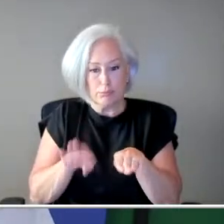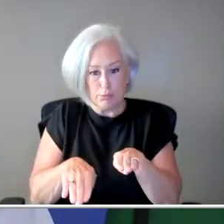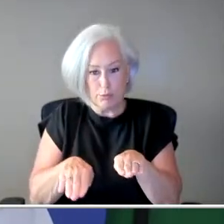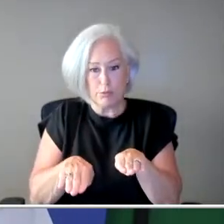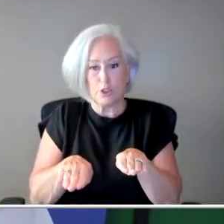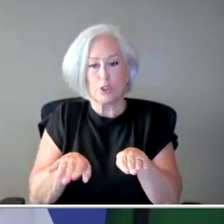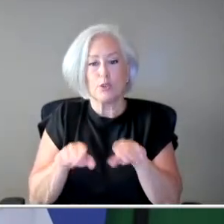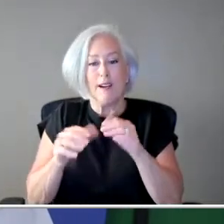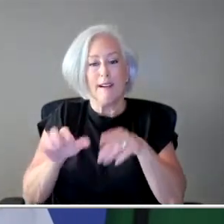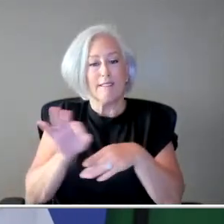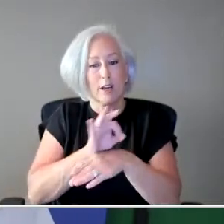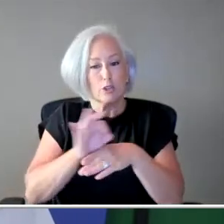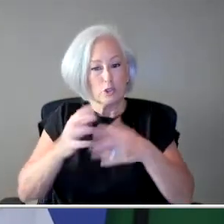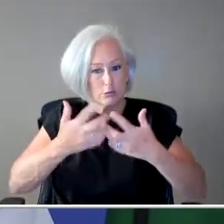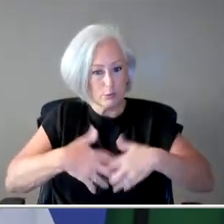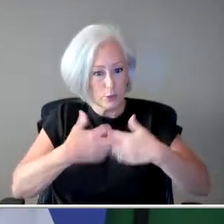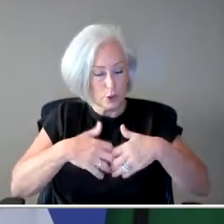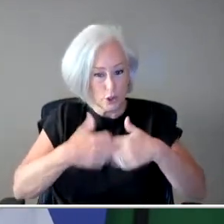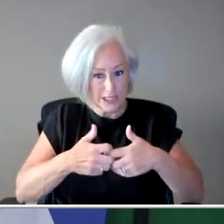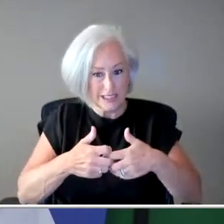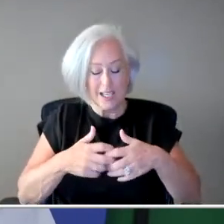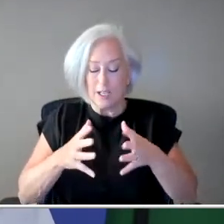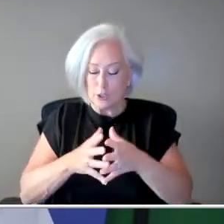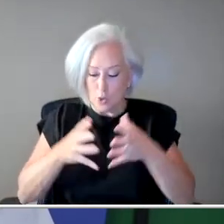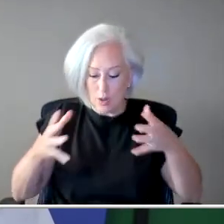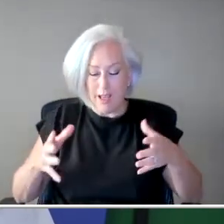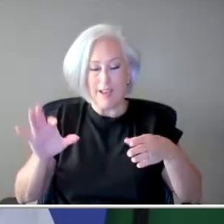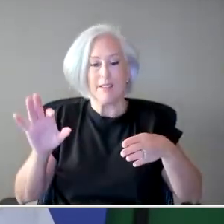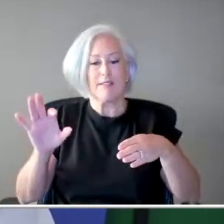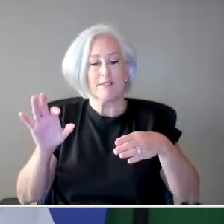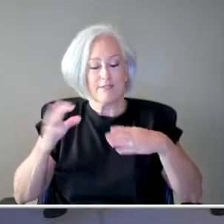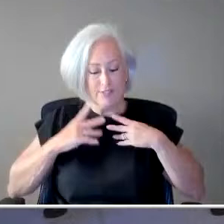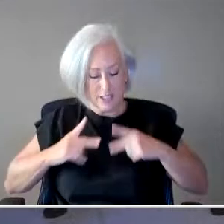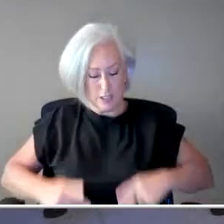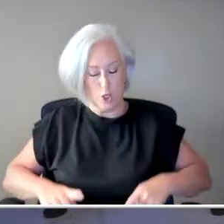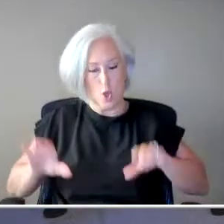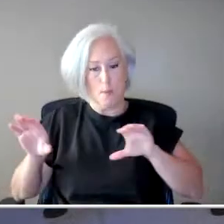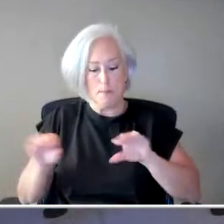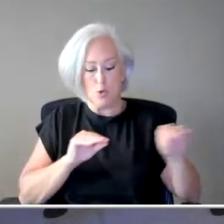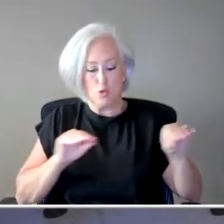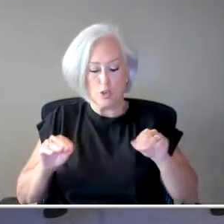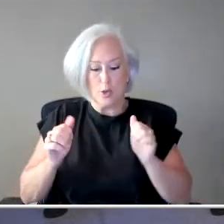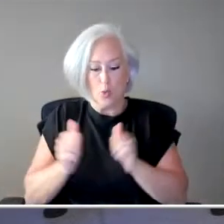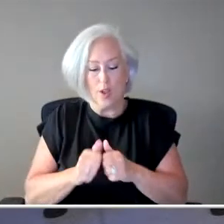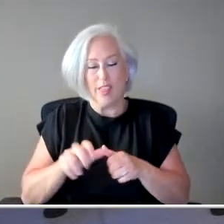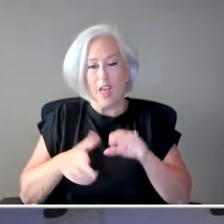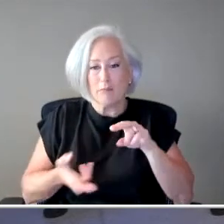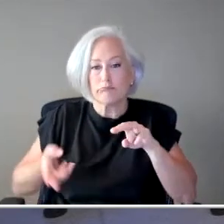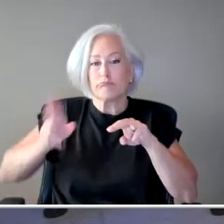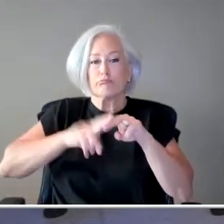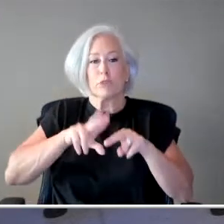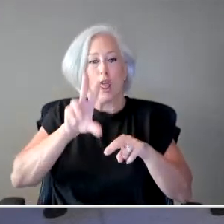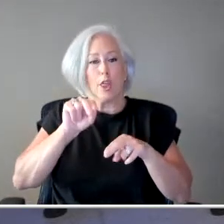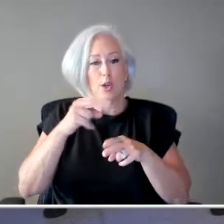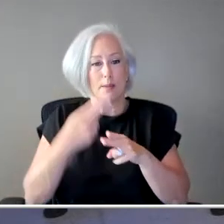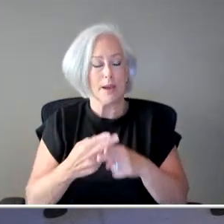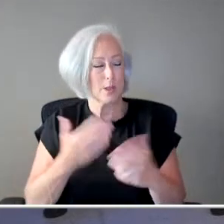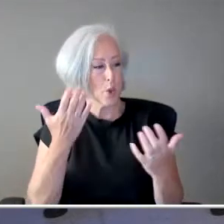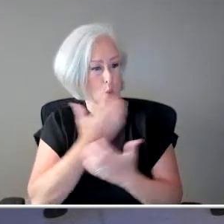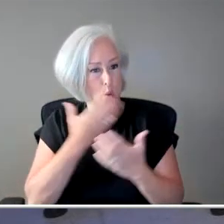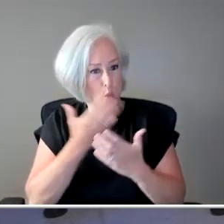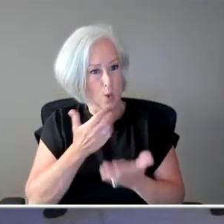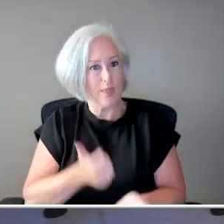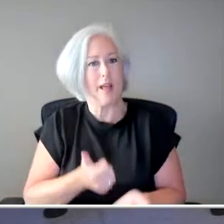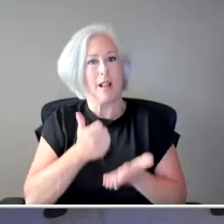instruments. So there's a lot of physical motion that you're still trying to do wearing lead. Oh, interesting you doing those weight calculations. It really puts it into perspective.